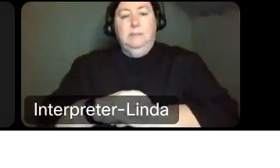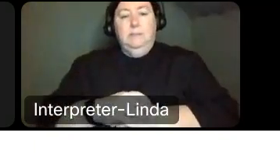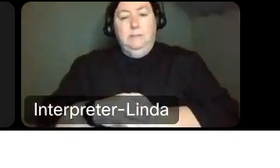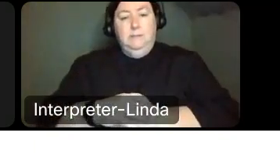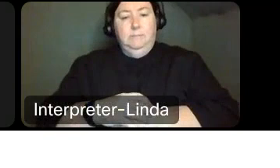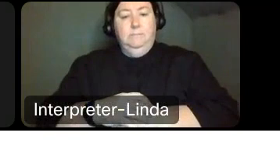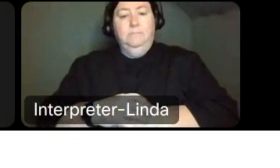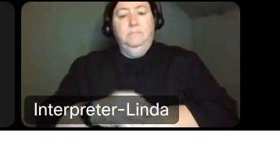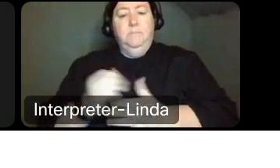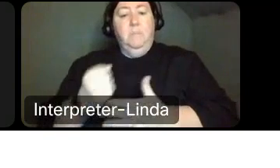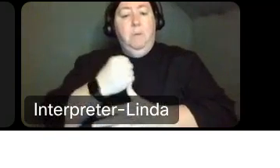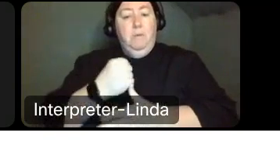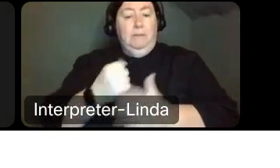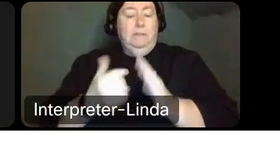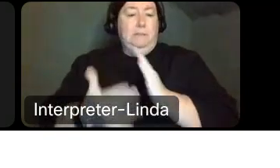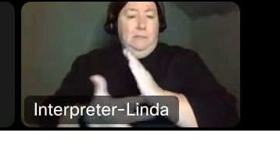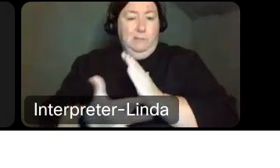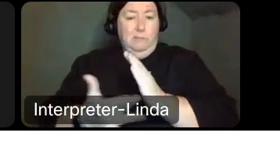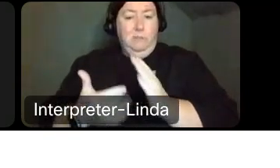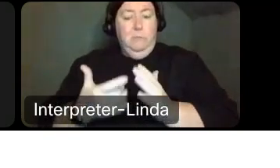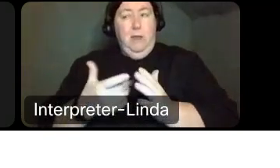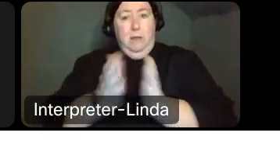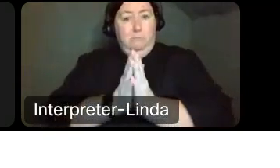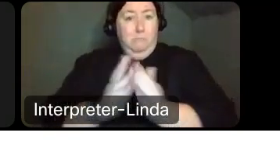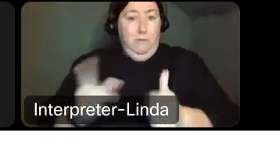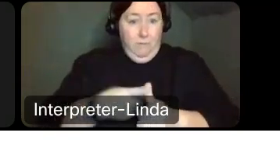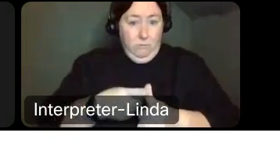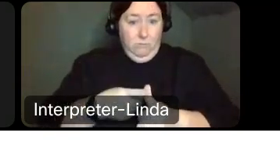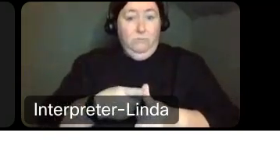Their primary hearing technology is what we ask about first.